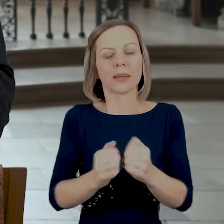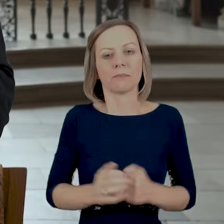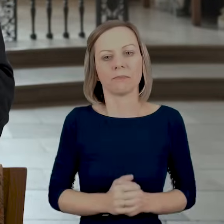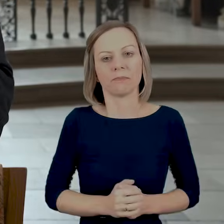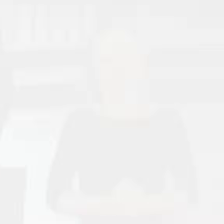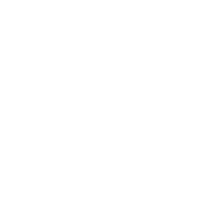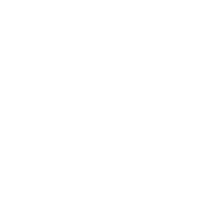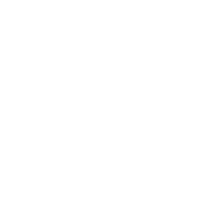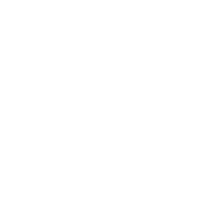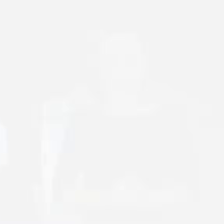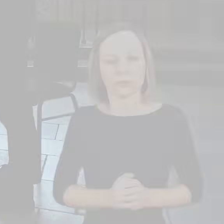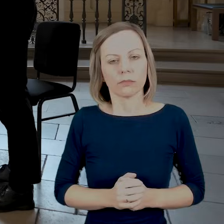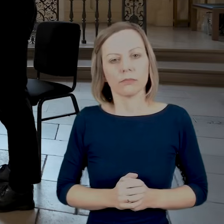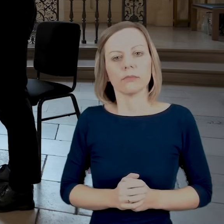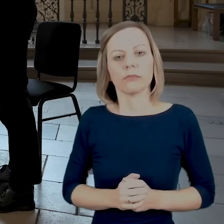Amen.